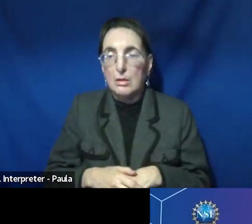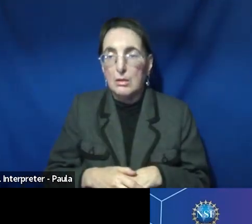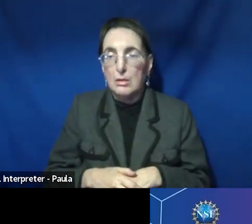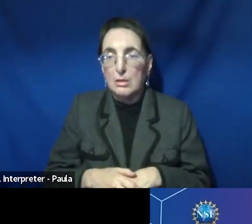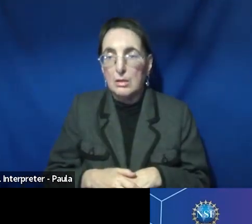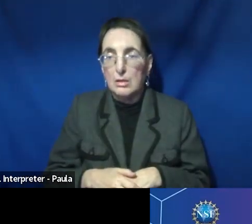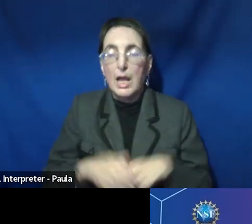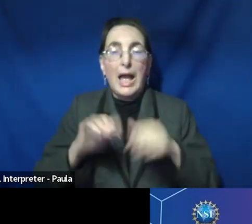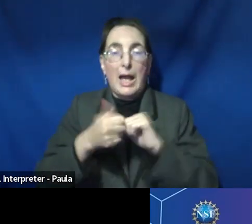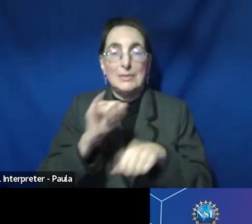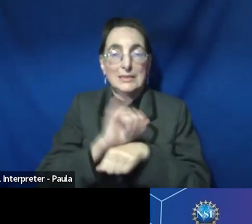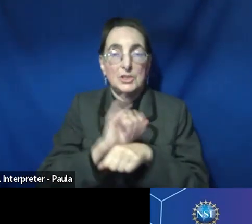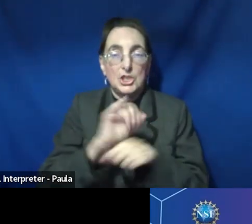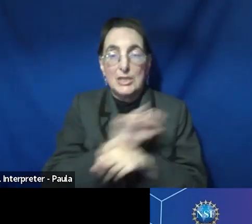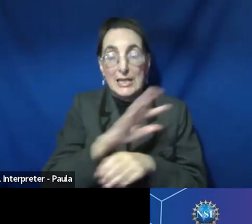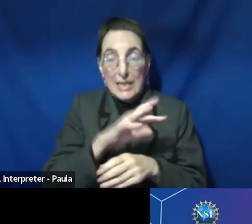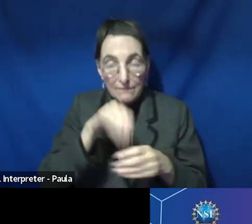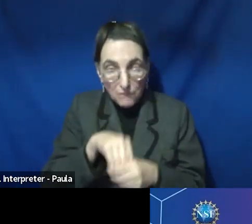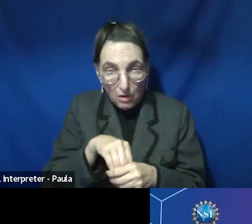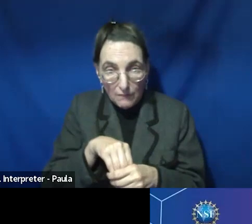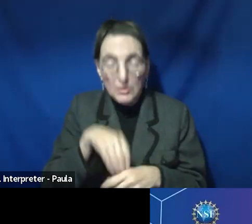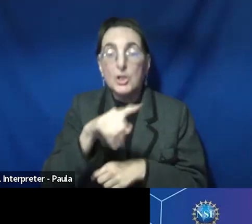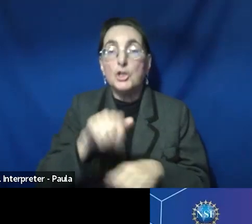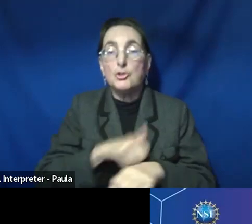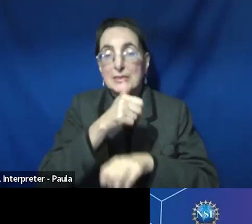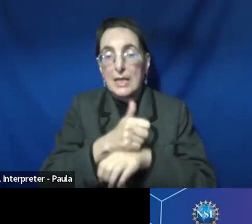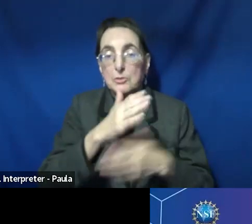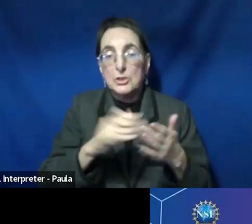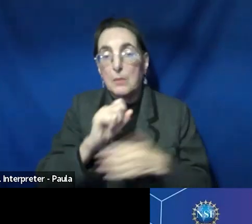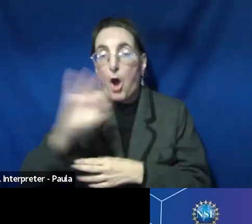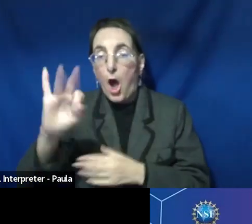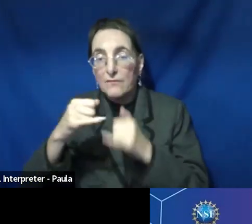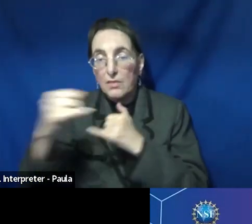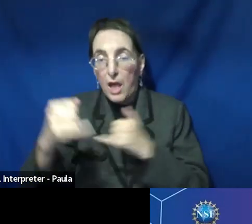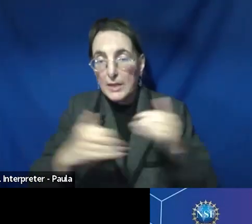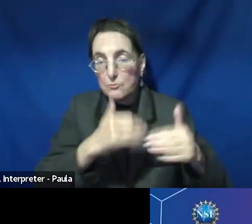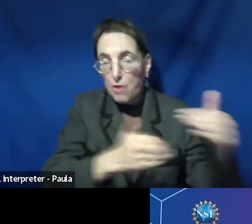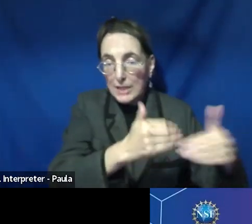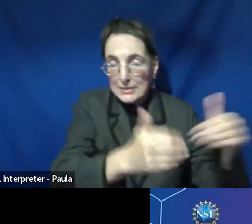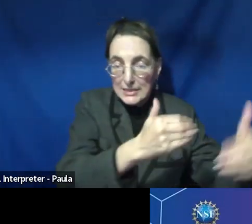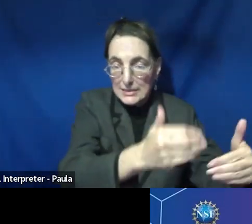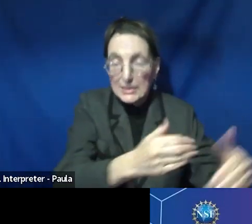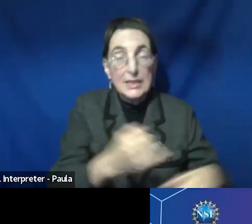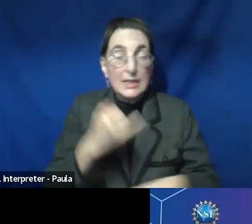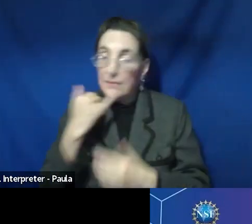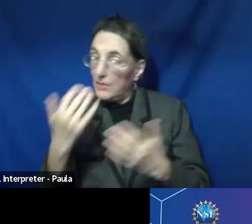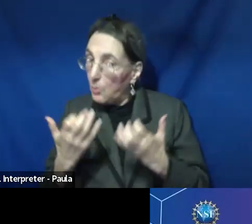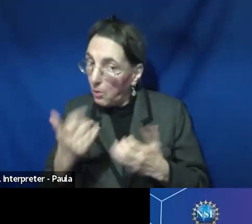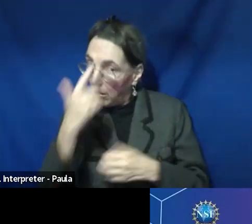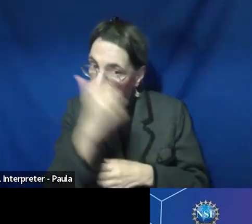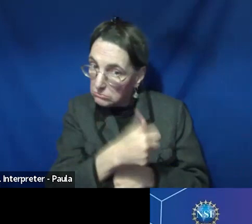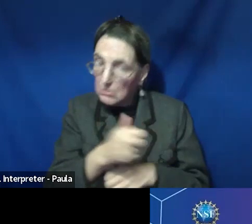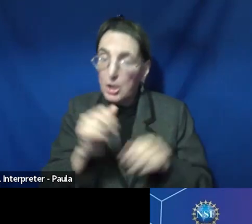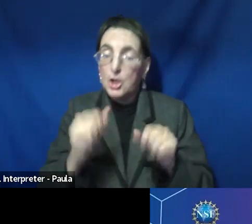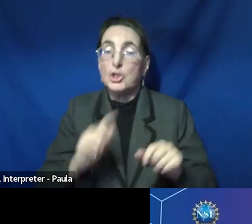institution to get engaged would be to establish some offline processes where they could, if they wanted to, could